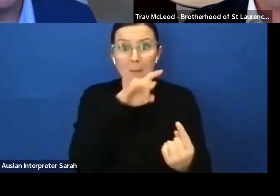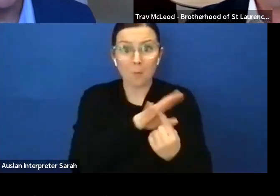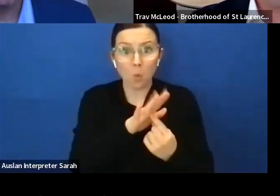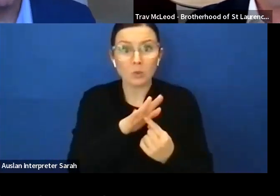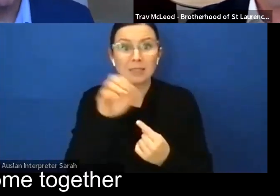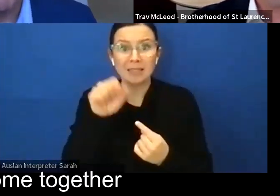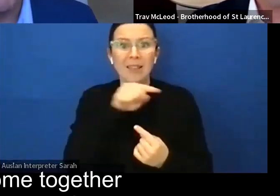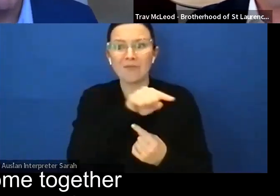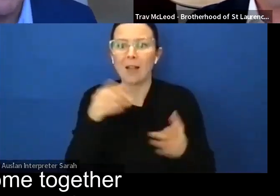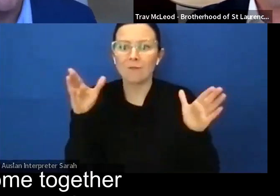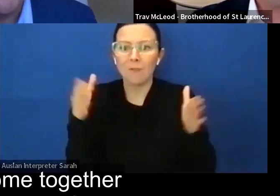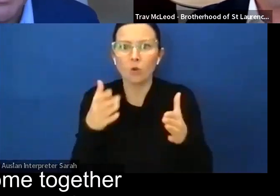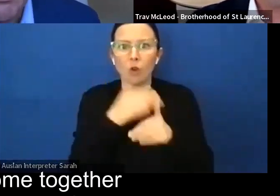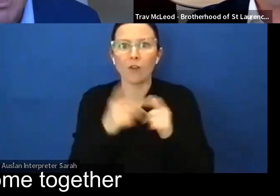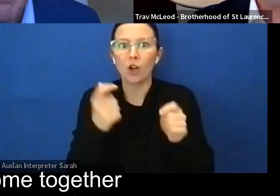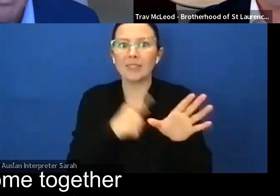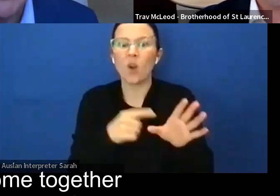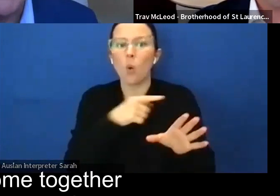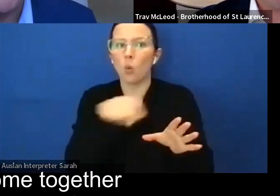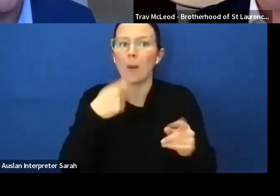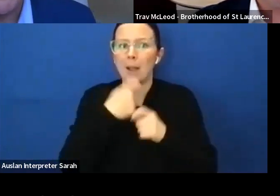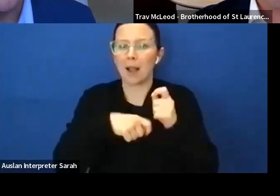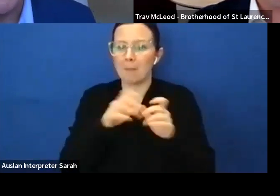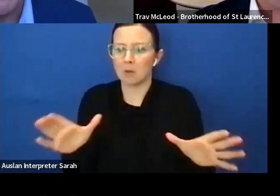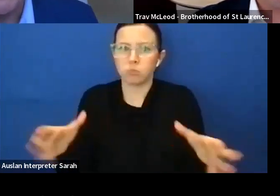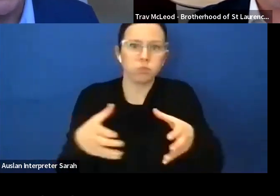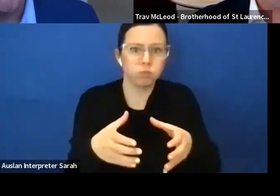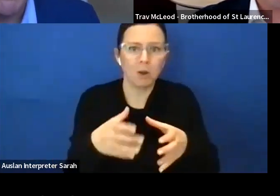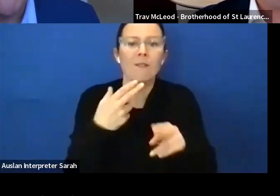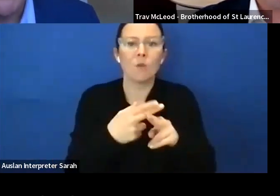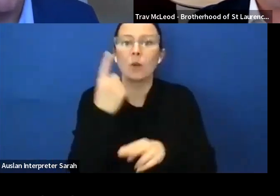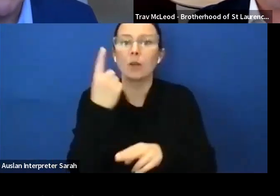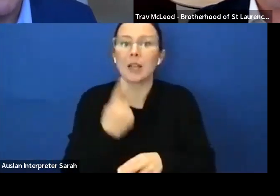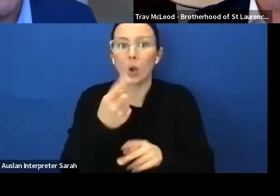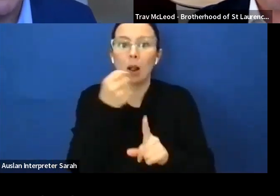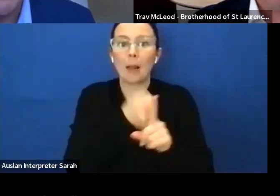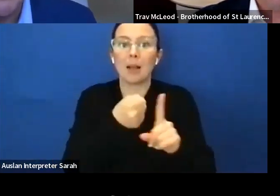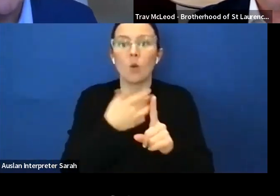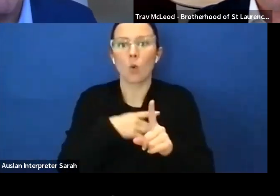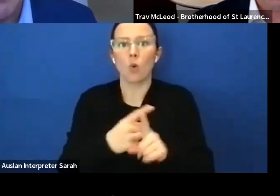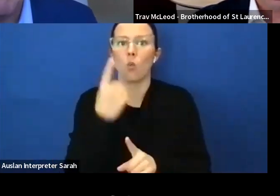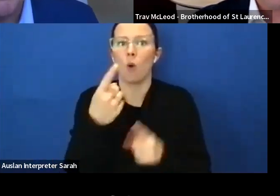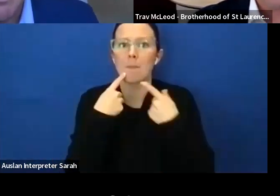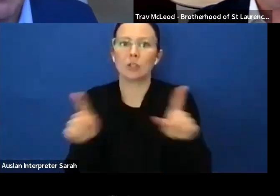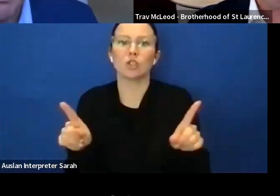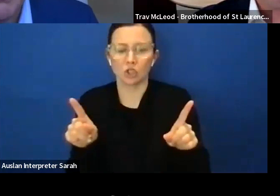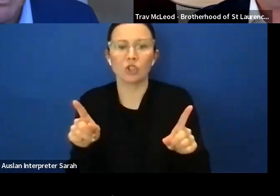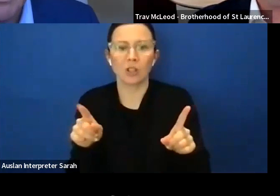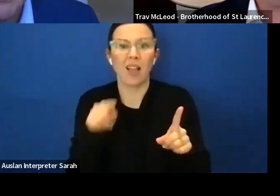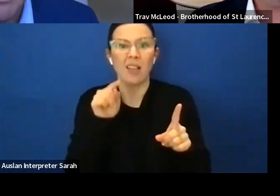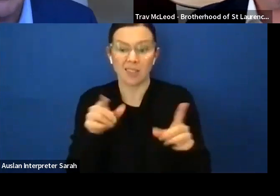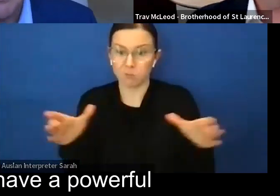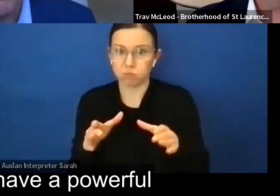the early years. But we've come together in a single campaign to actually promote a single message, and that becomes